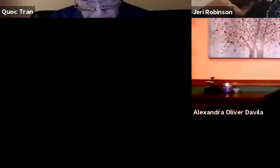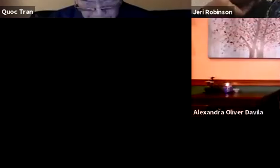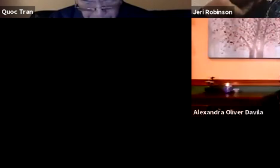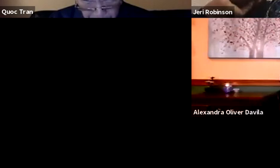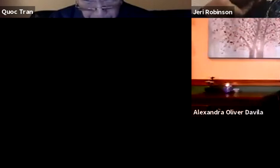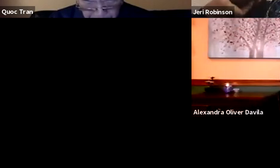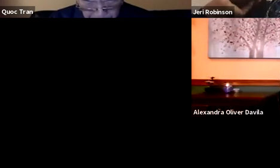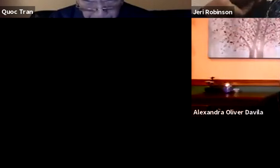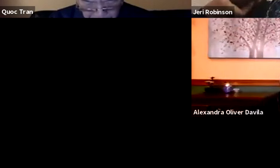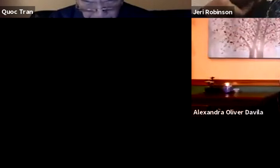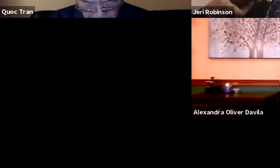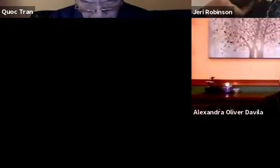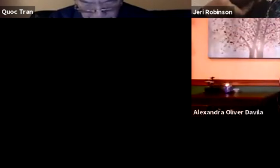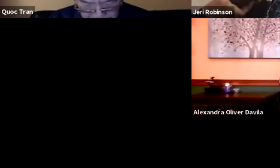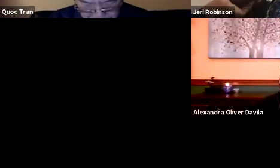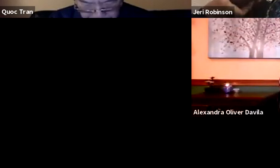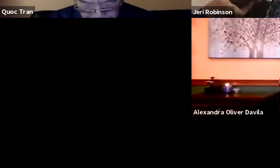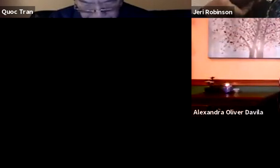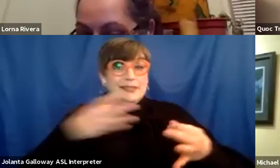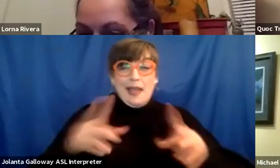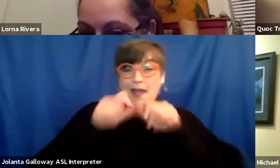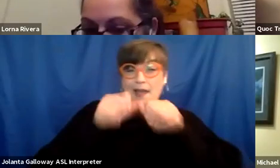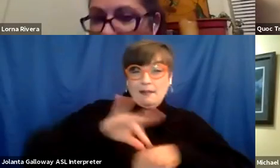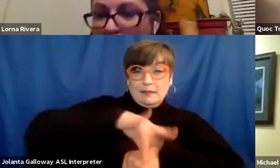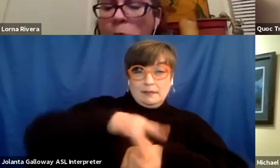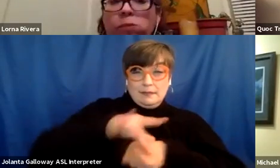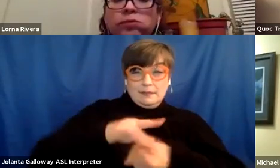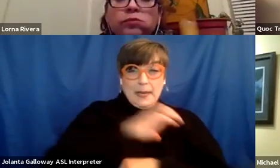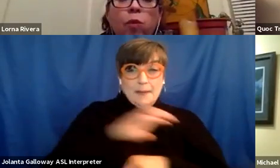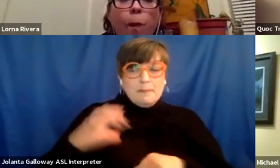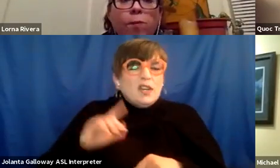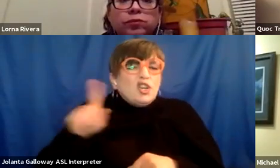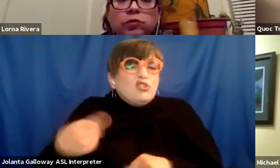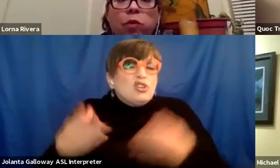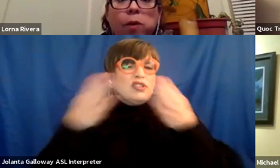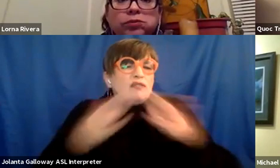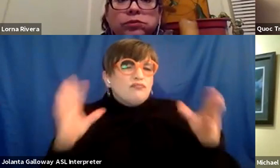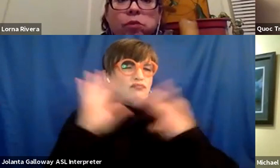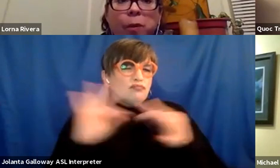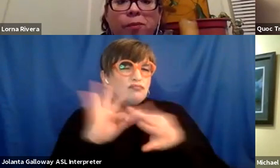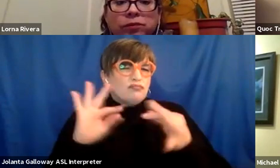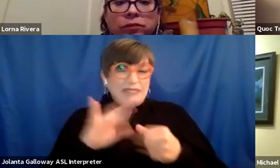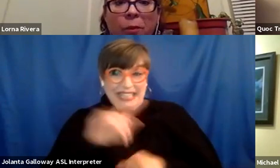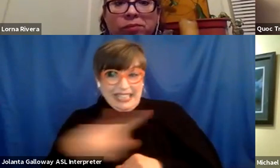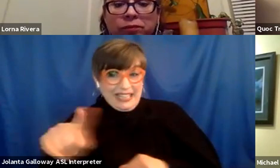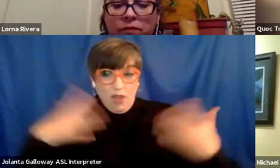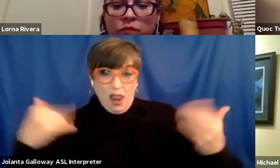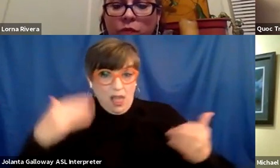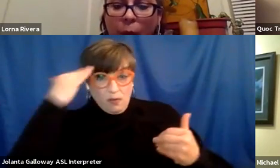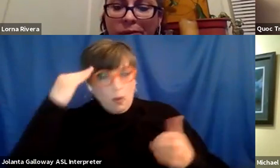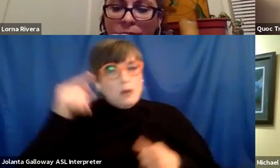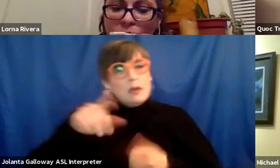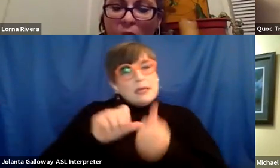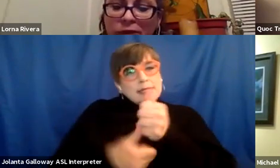and Sustainability Subcommittee, an overview just in case anyone does not know. This subcommittee is